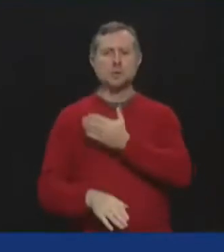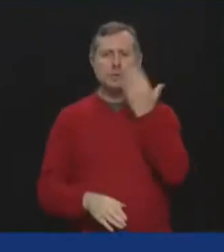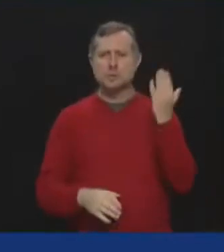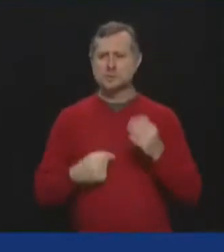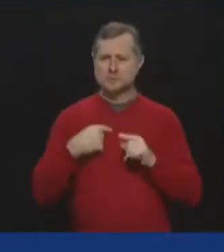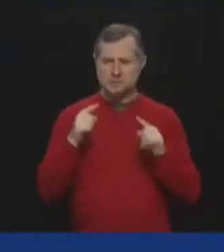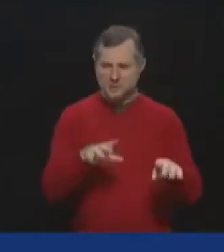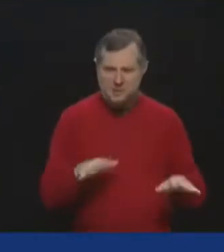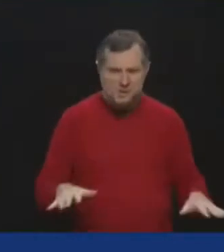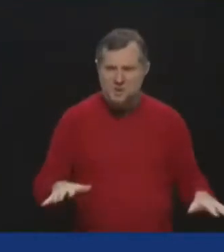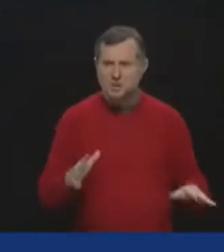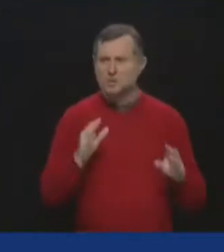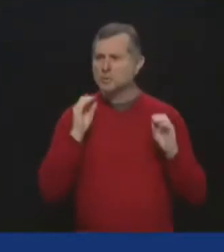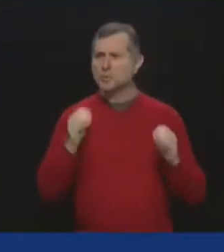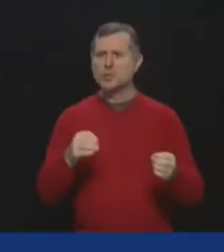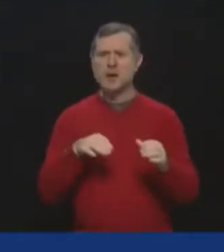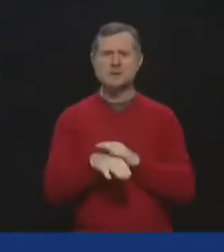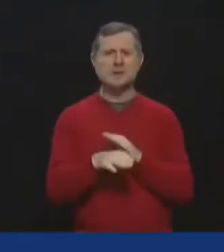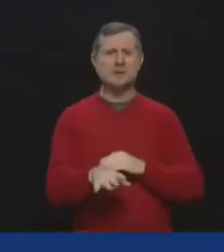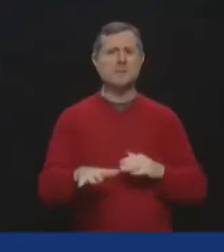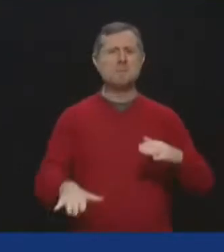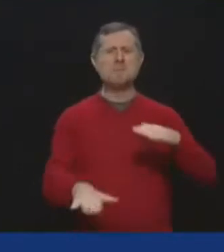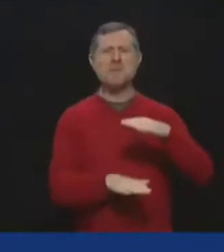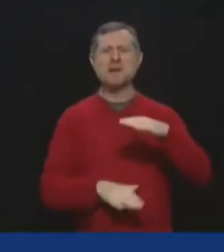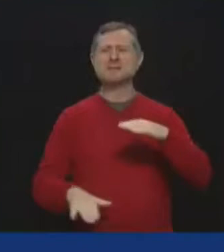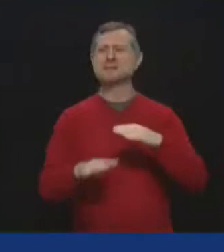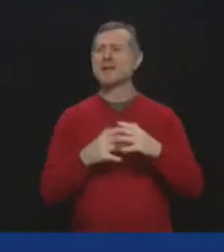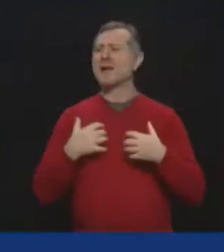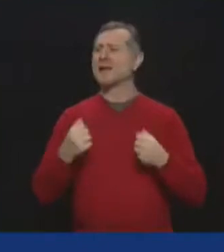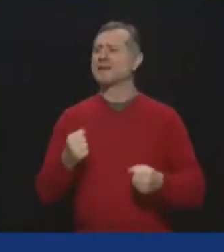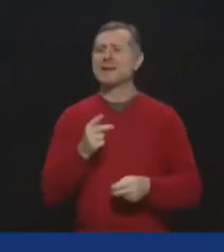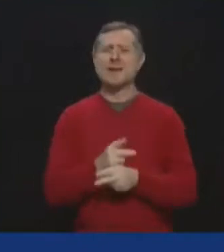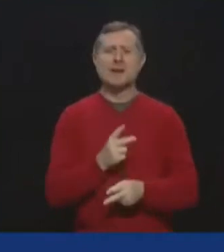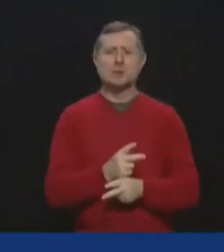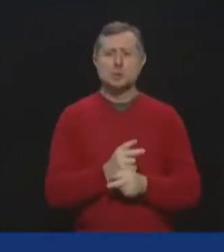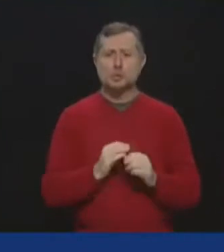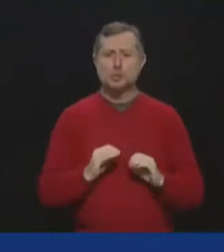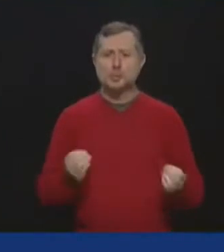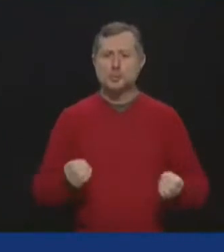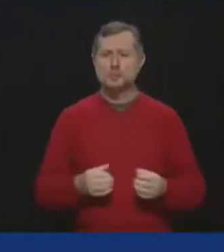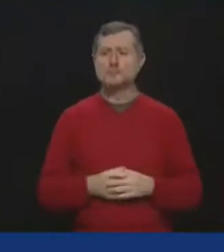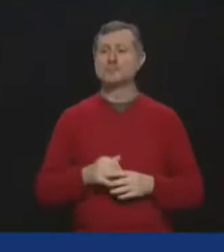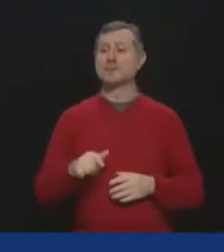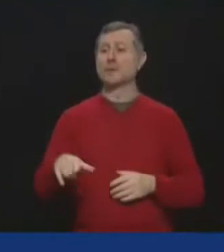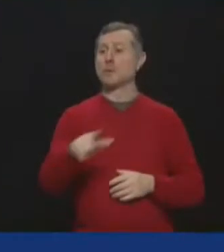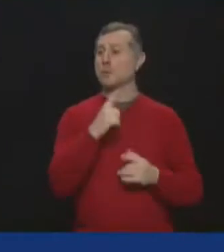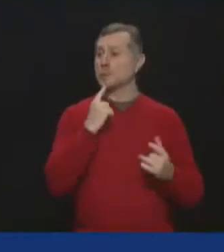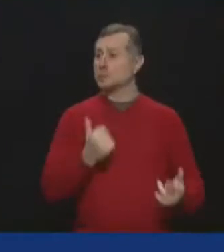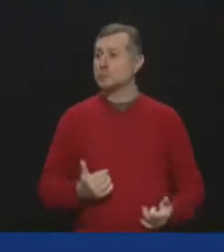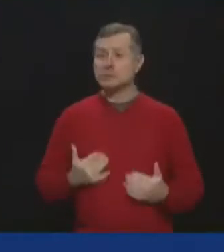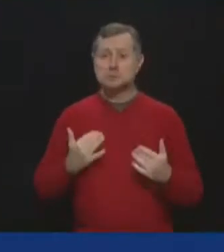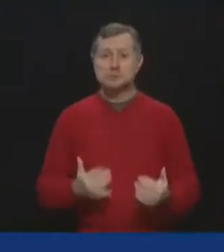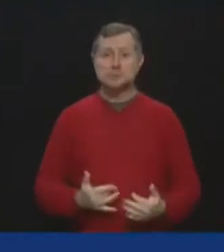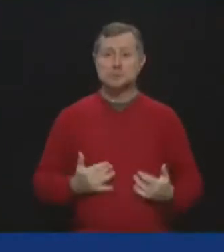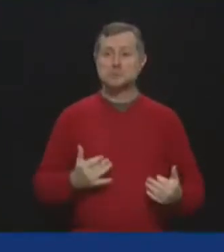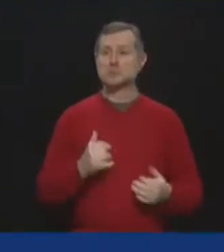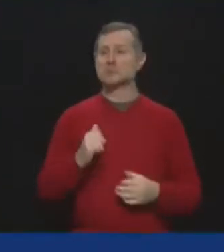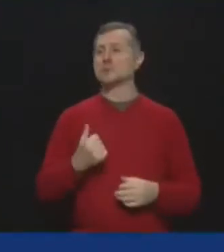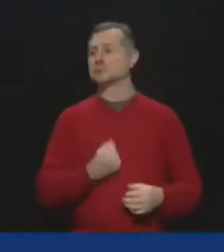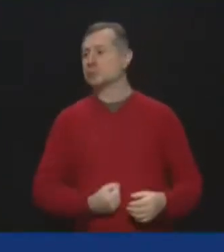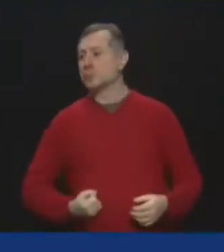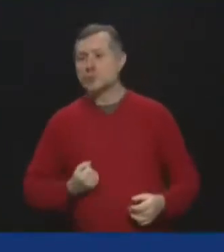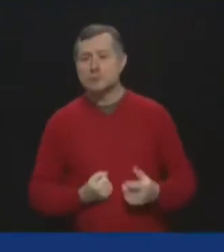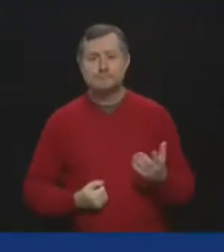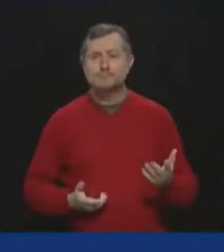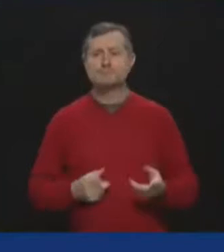basic reproductive health care they need and deserve. Medically unnecessary waiting periods, mandatory ultrasounds, and insurance bans